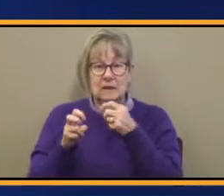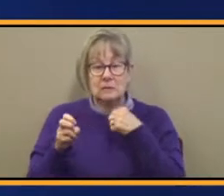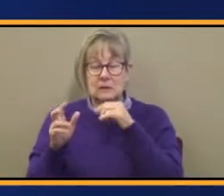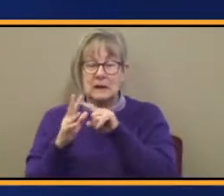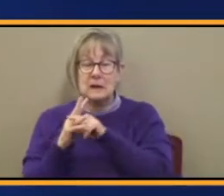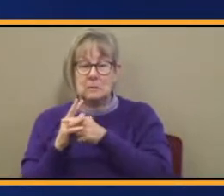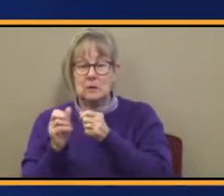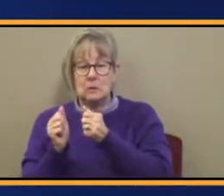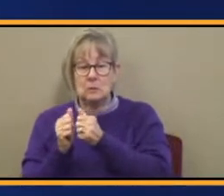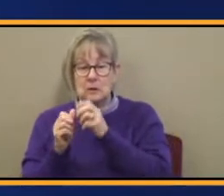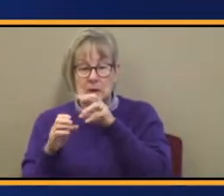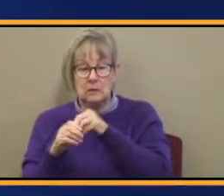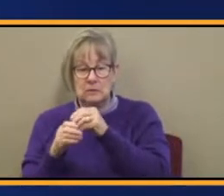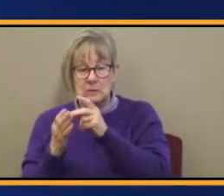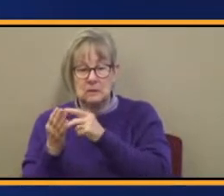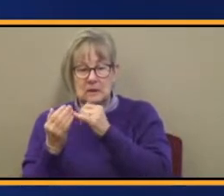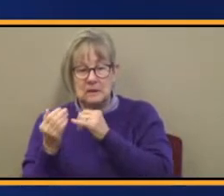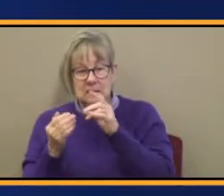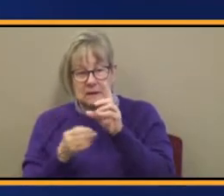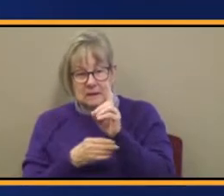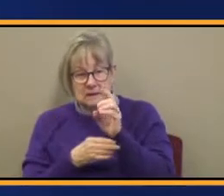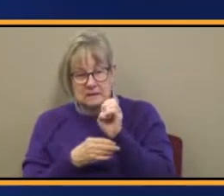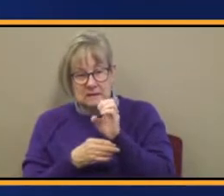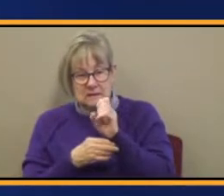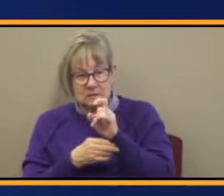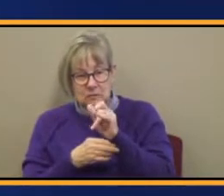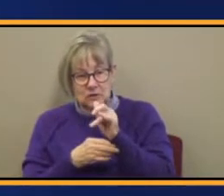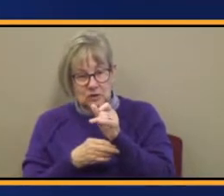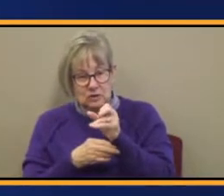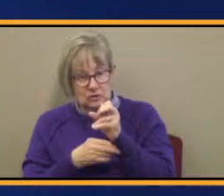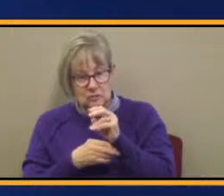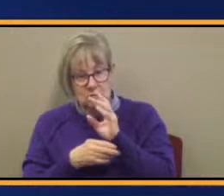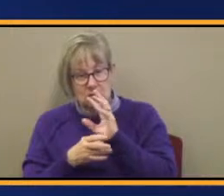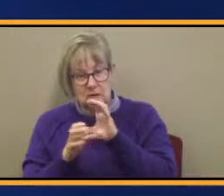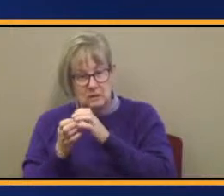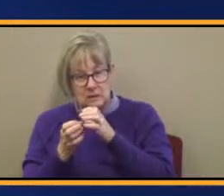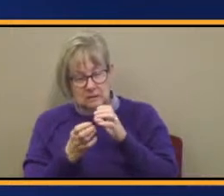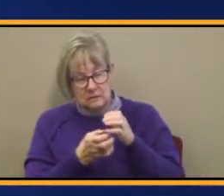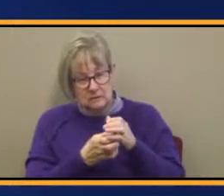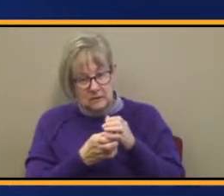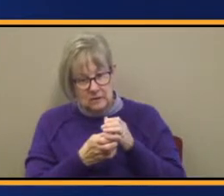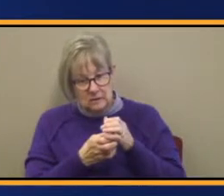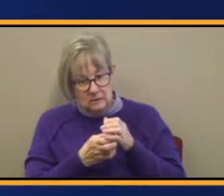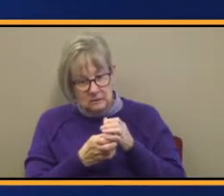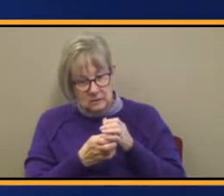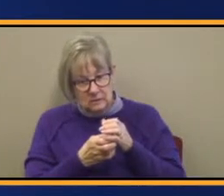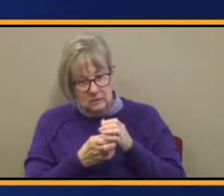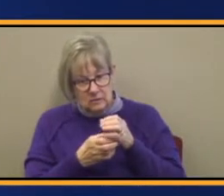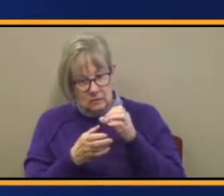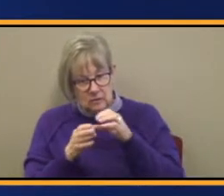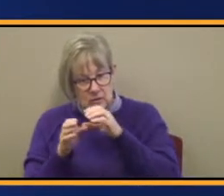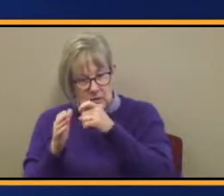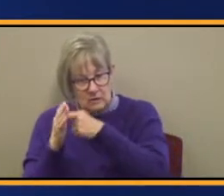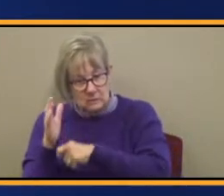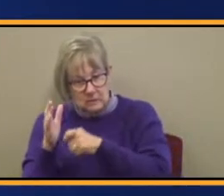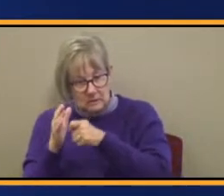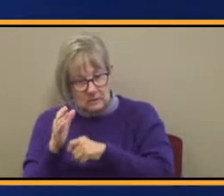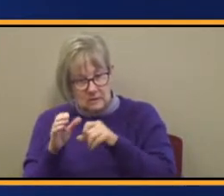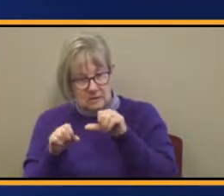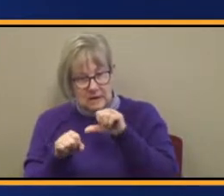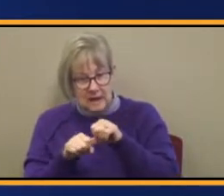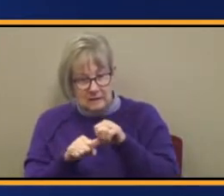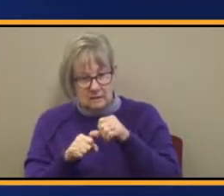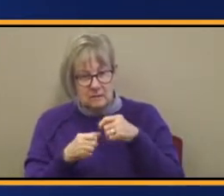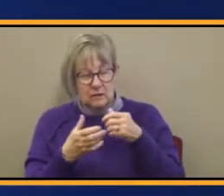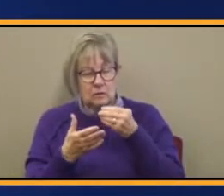project is the load desegregation. When we classify, just like your bank statement, that classify your expenses in gasoline,